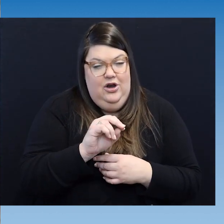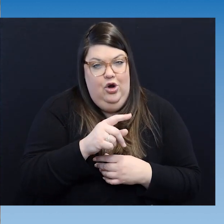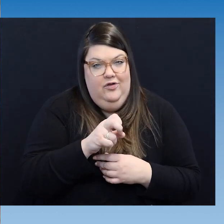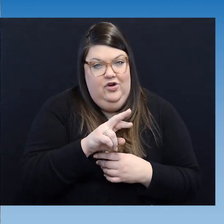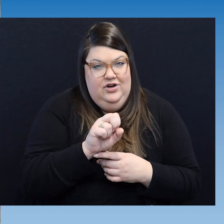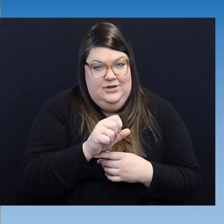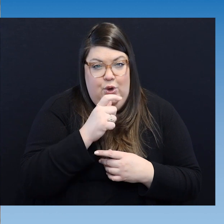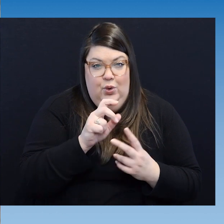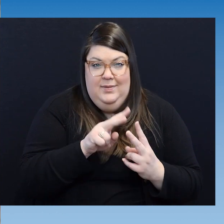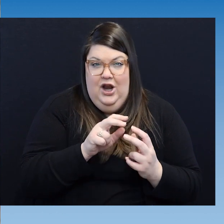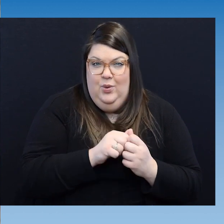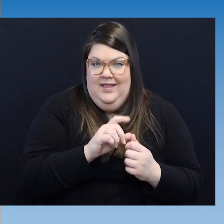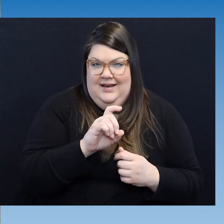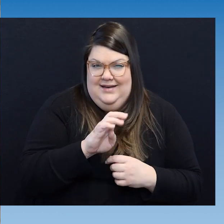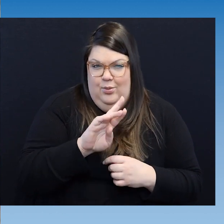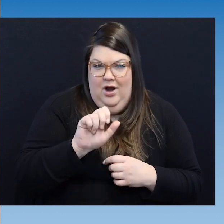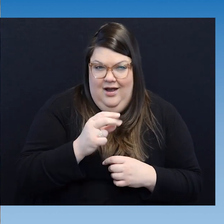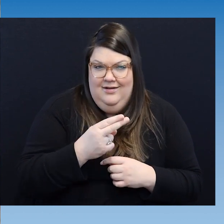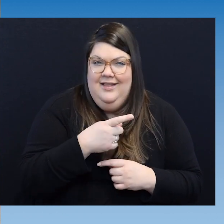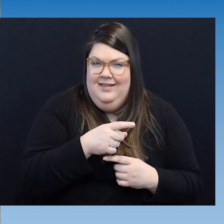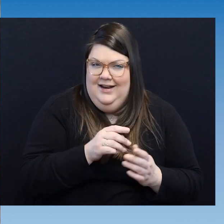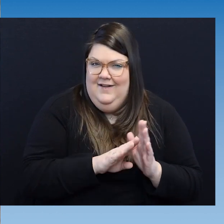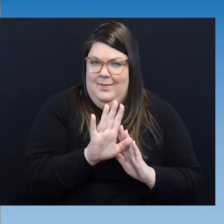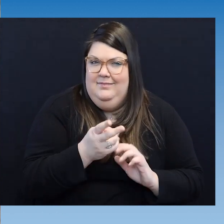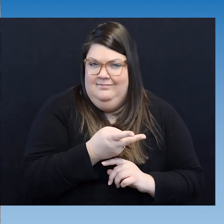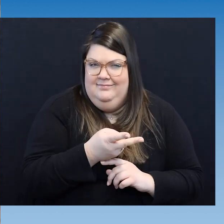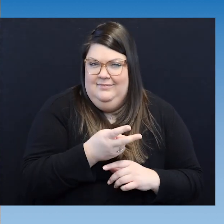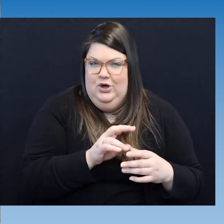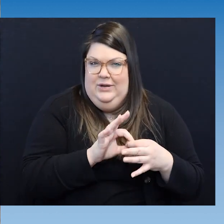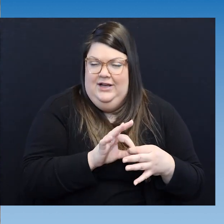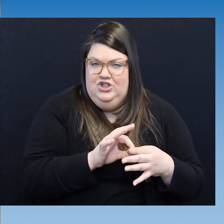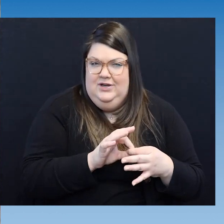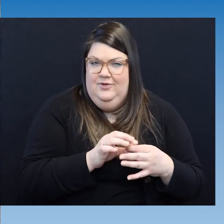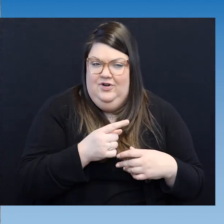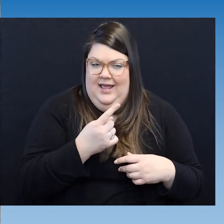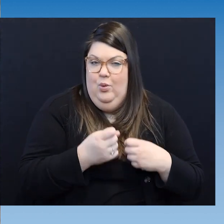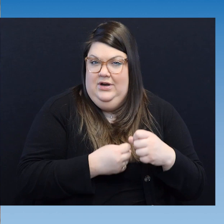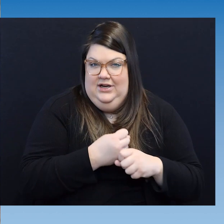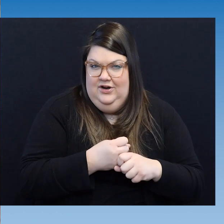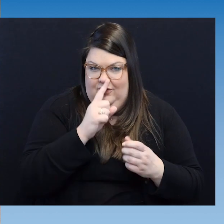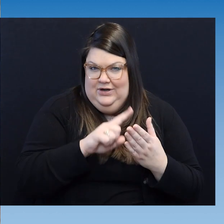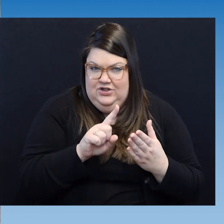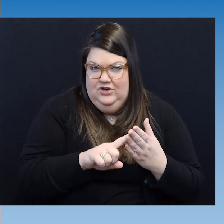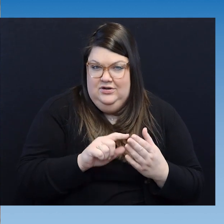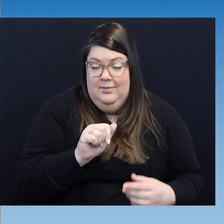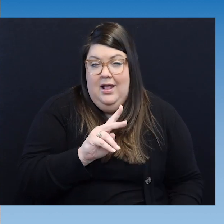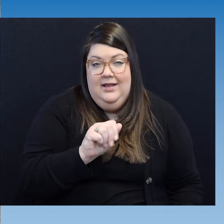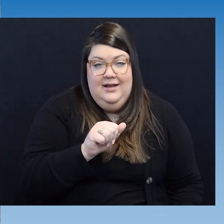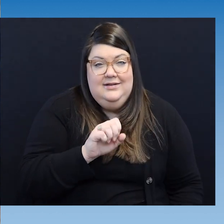Young. And so they developed a relationship over the course of the year of research. Amalia is an ethnographer,